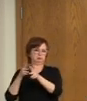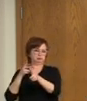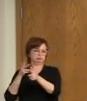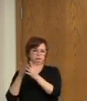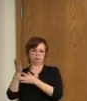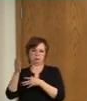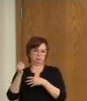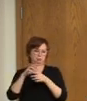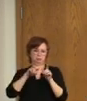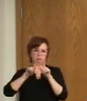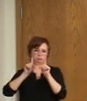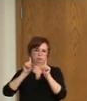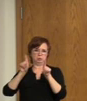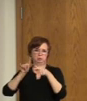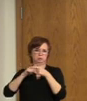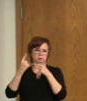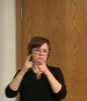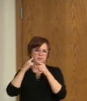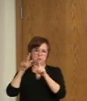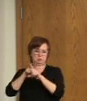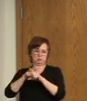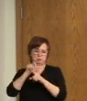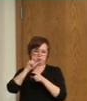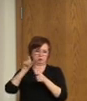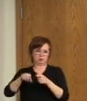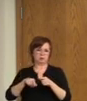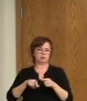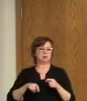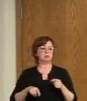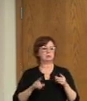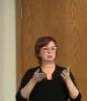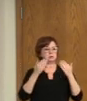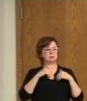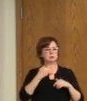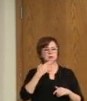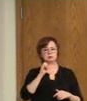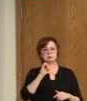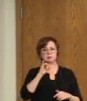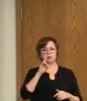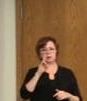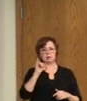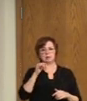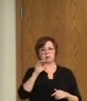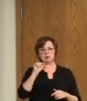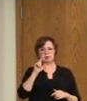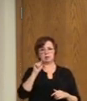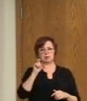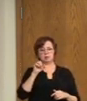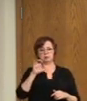We'll take our next question. We have Heidi Adder with CBC.